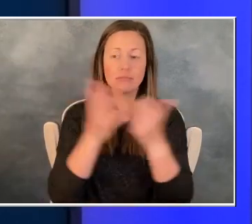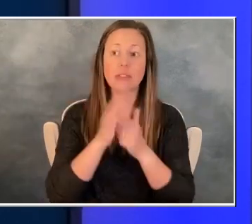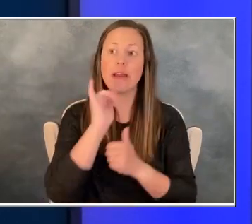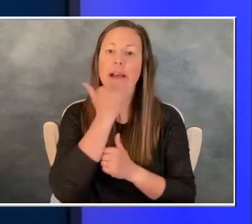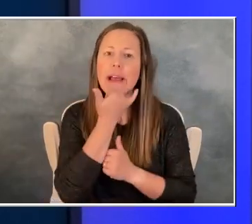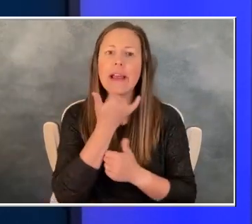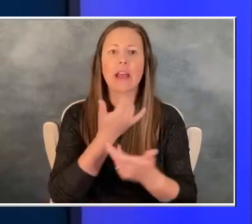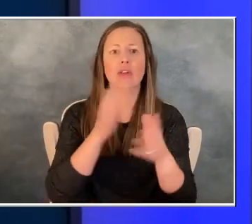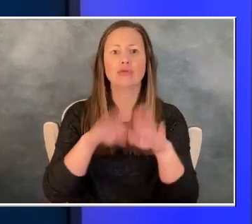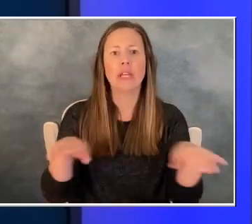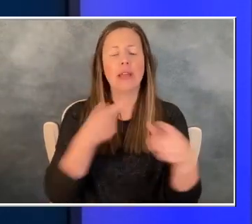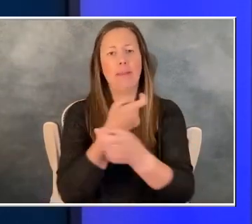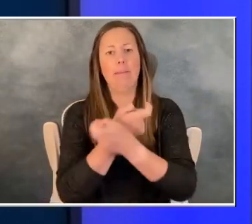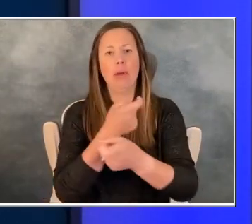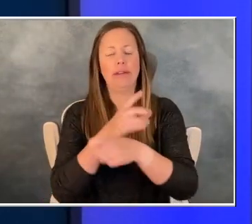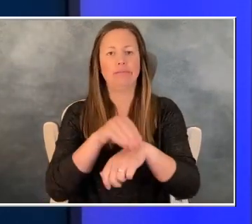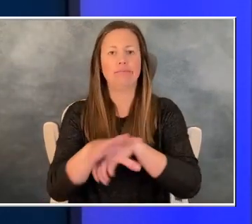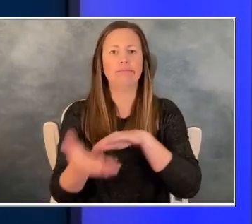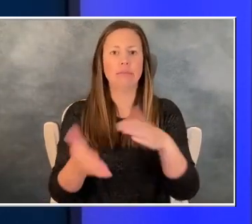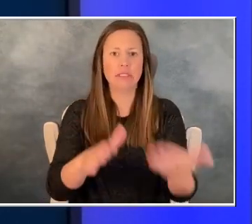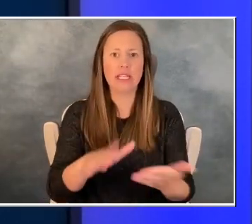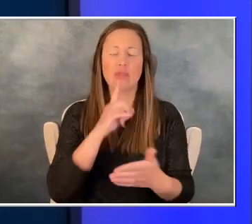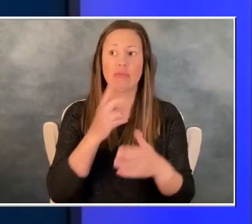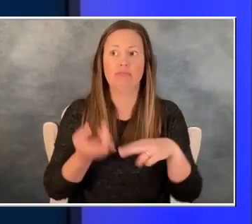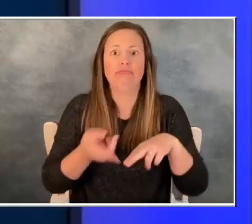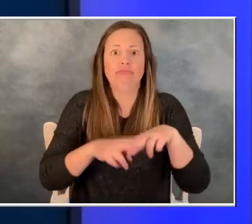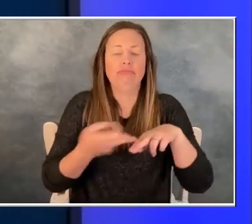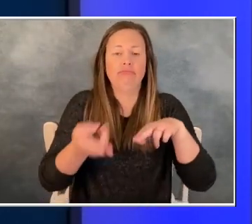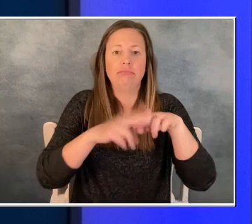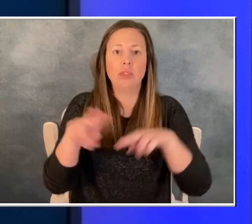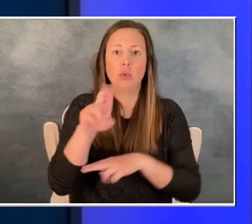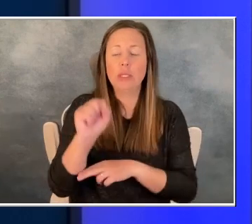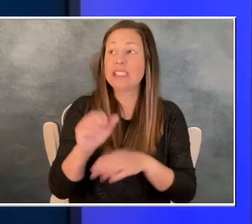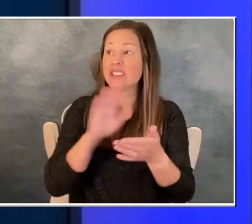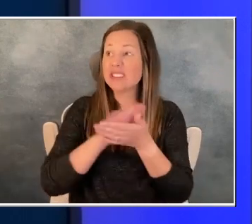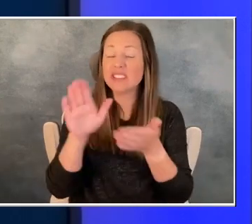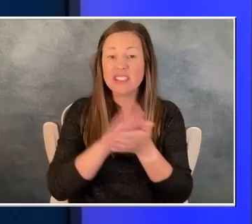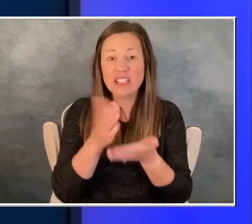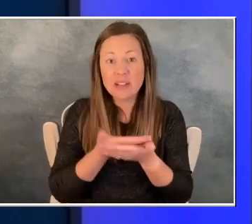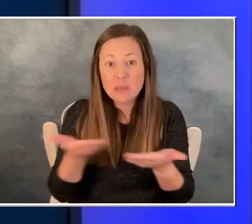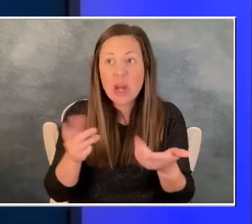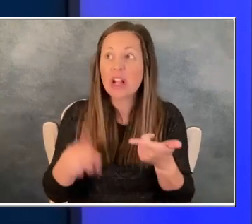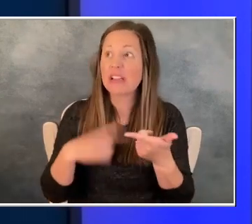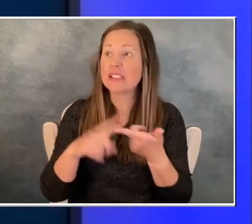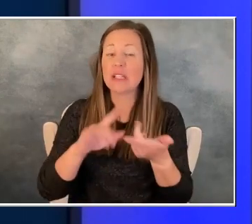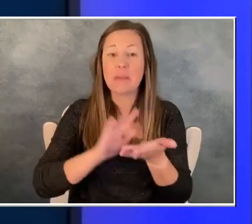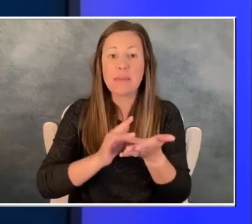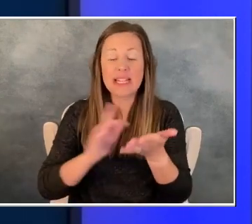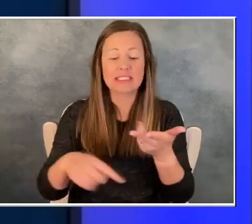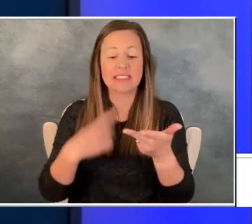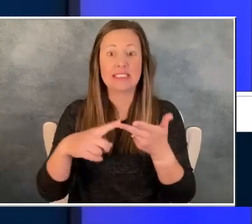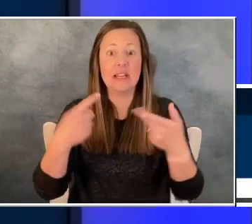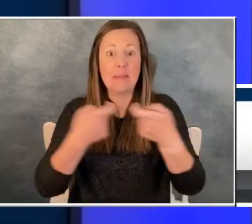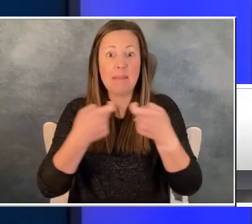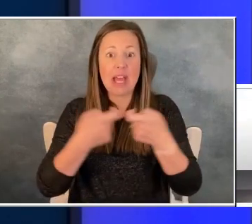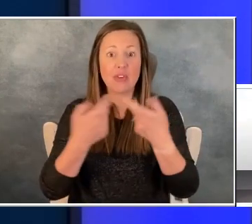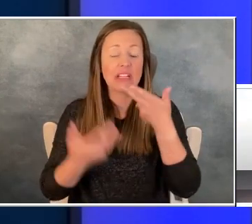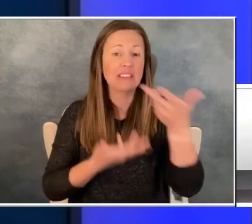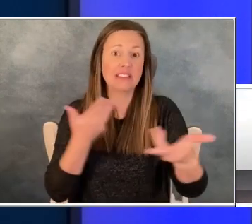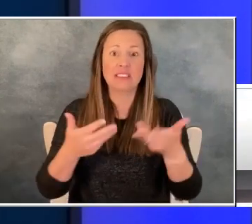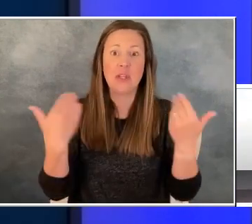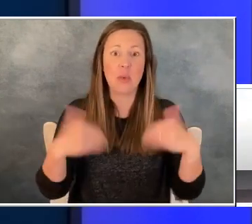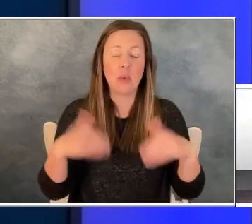in the U.S. We're talking about cleaning products, medication, even batteries. The Consumer Product Safety Commission found